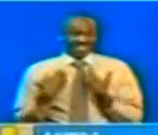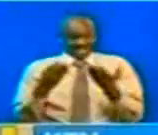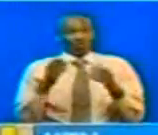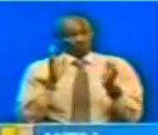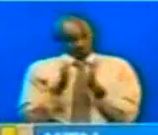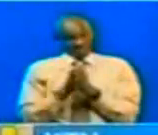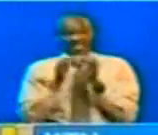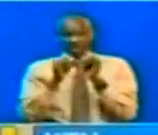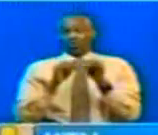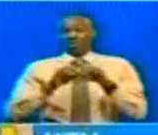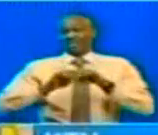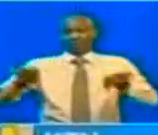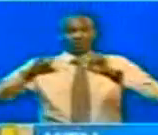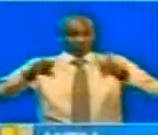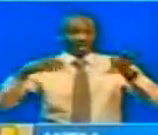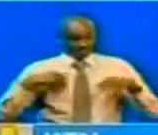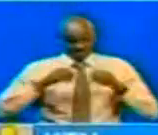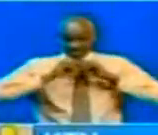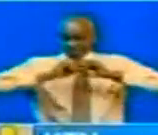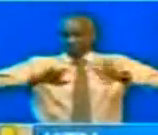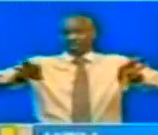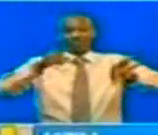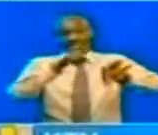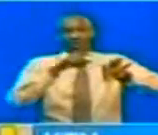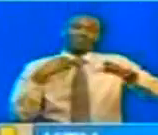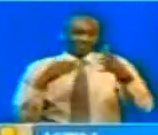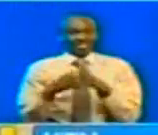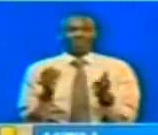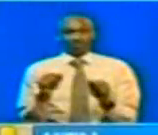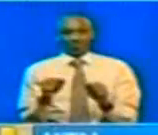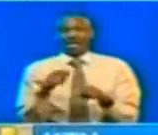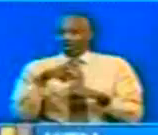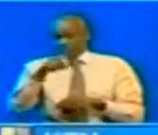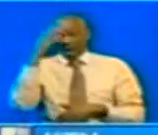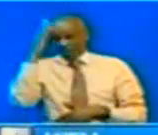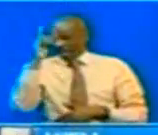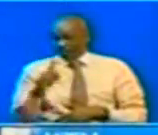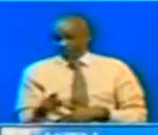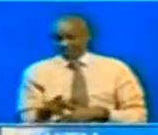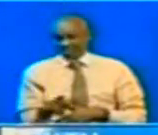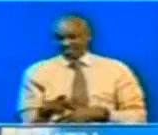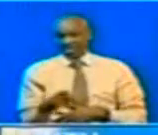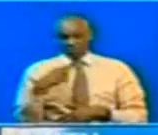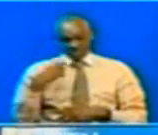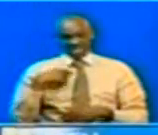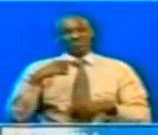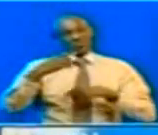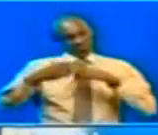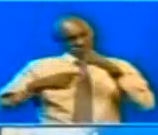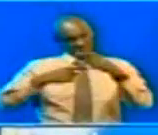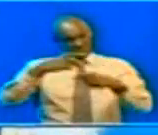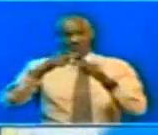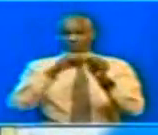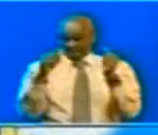with a new devolved structure of government. But we have since resolved those issues, and as you're aware, we've been progressing fairly well